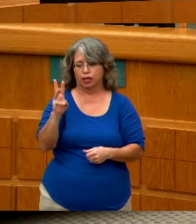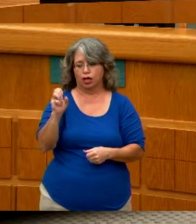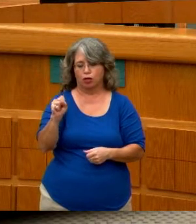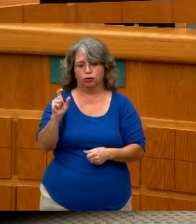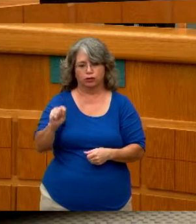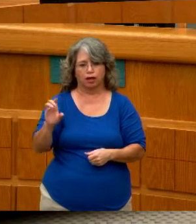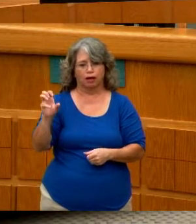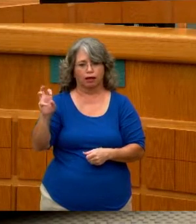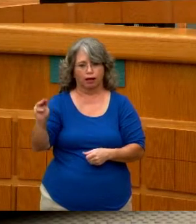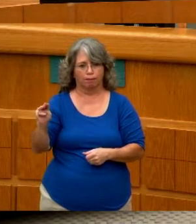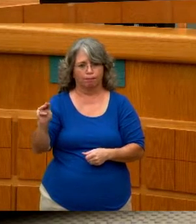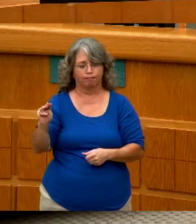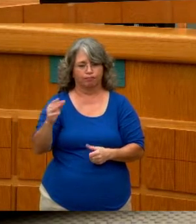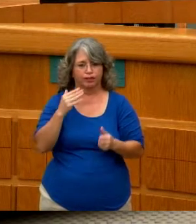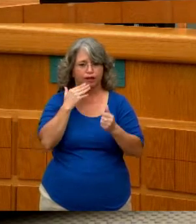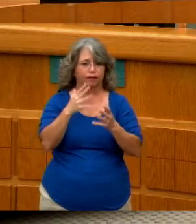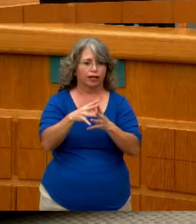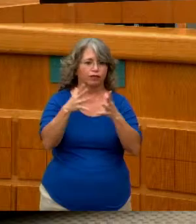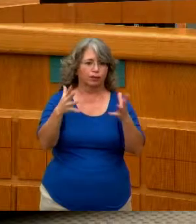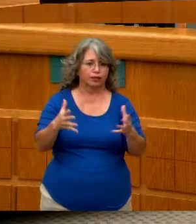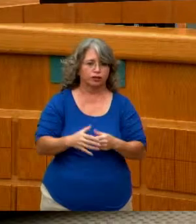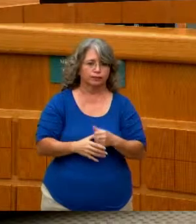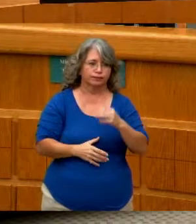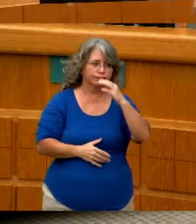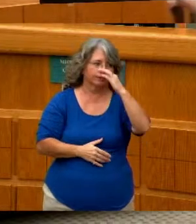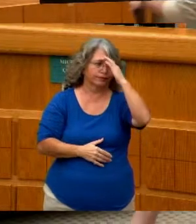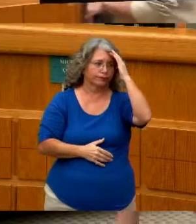nuecasknows.com. Thank you very much.